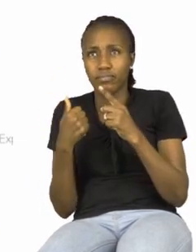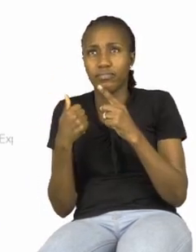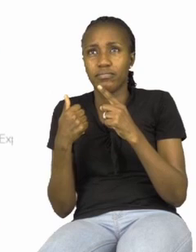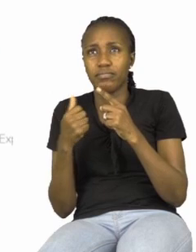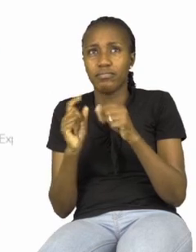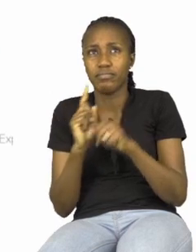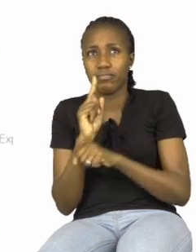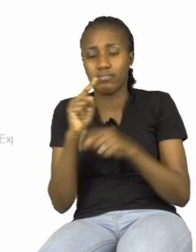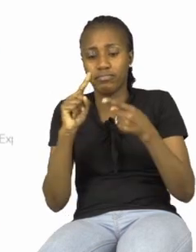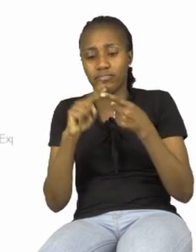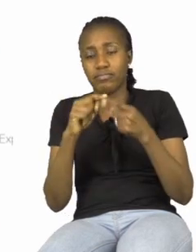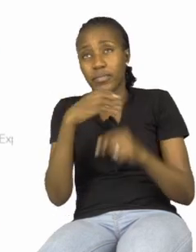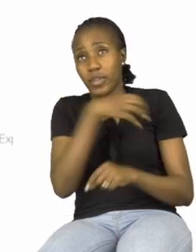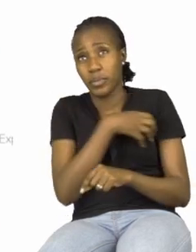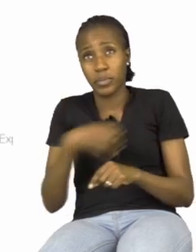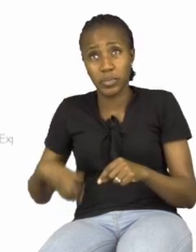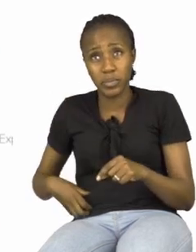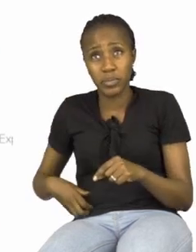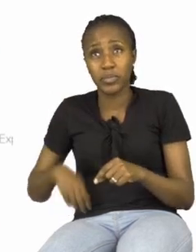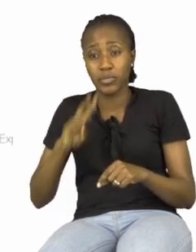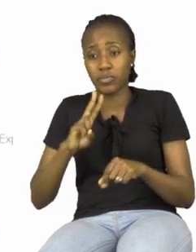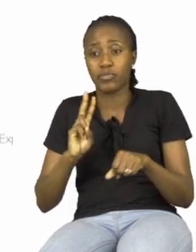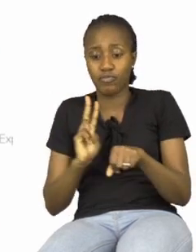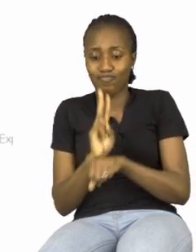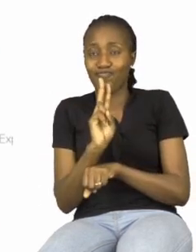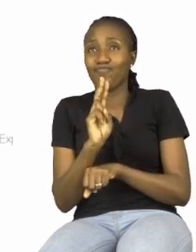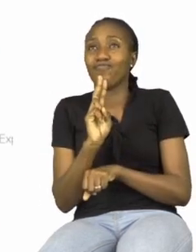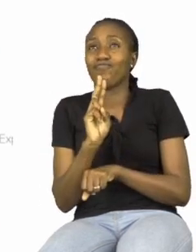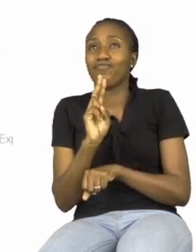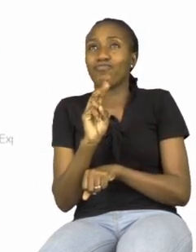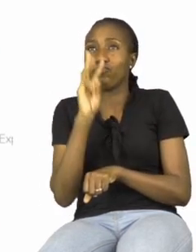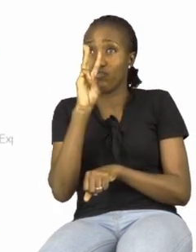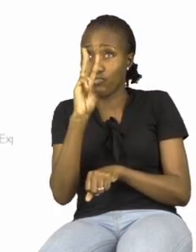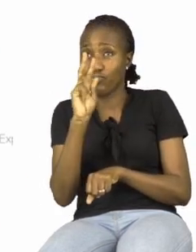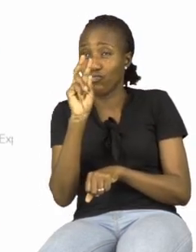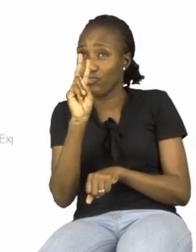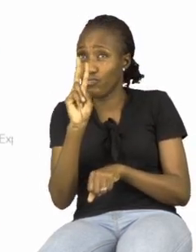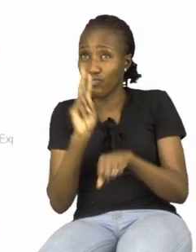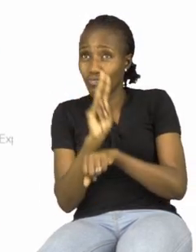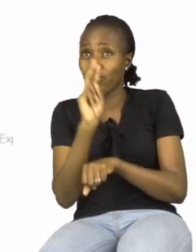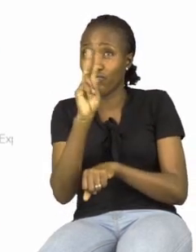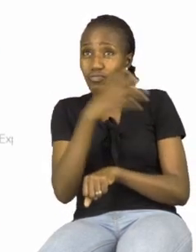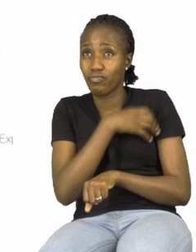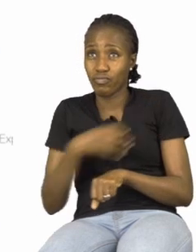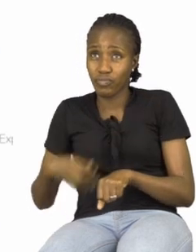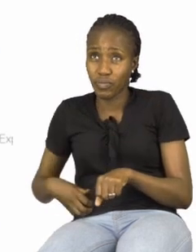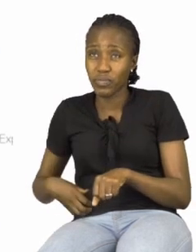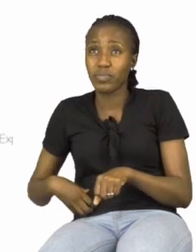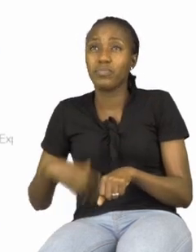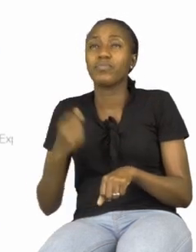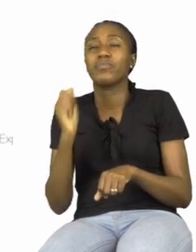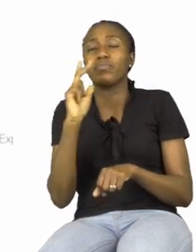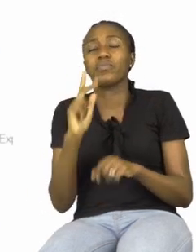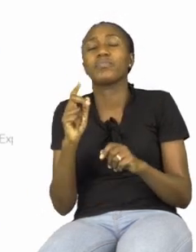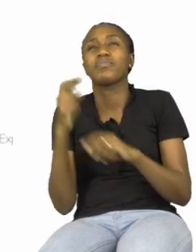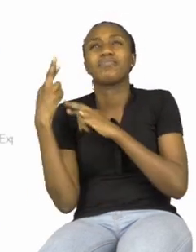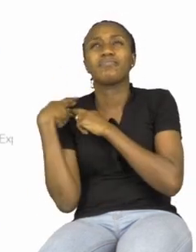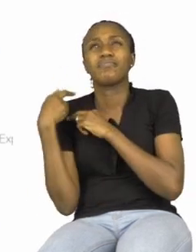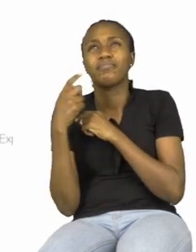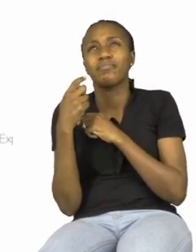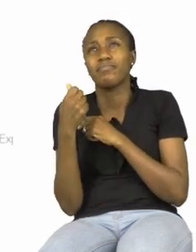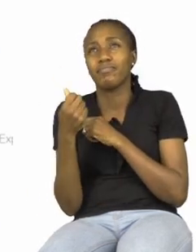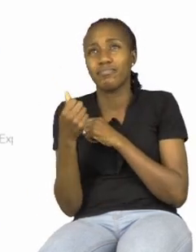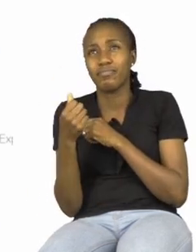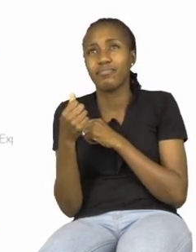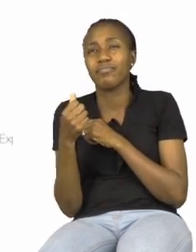the president. We've got 2 vice presidents. We've got a secretary. We've got our treasurer that takes care of our finances. And then